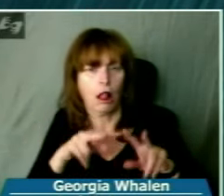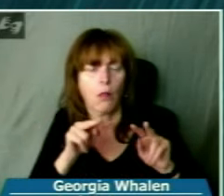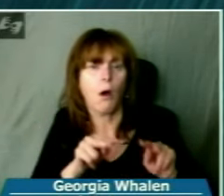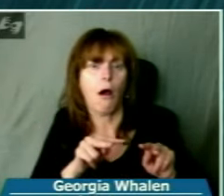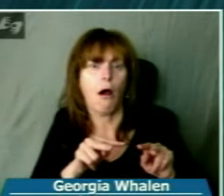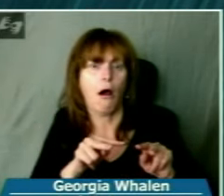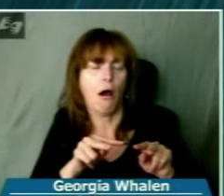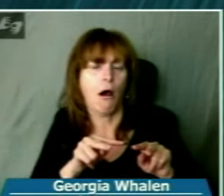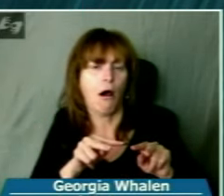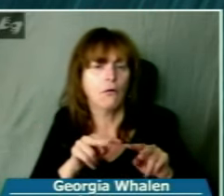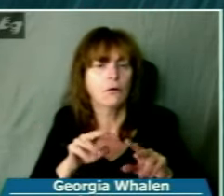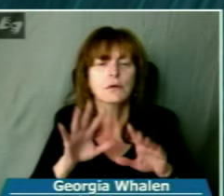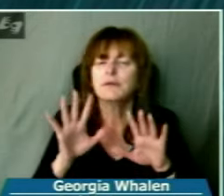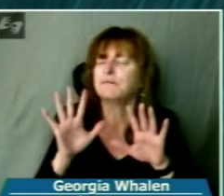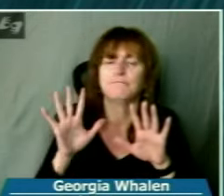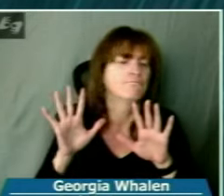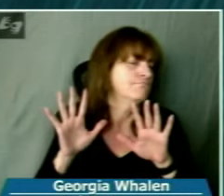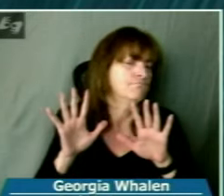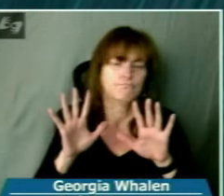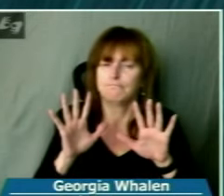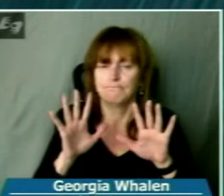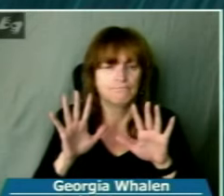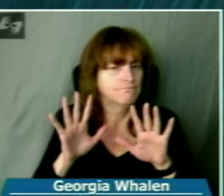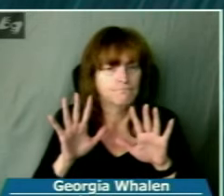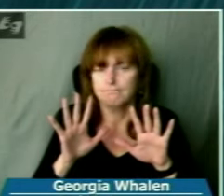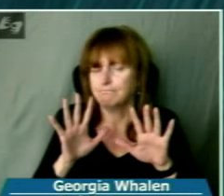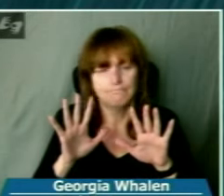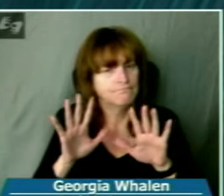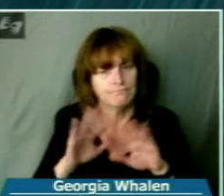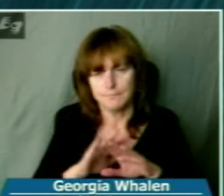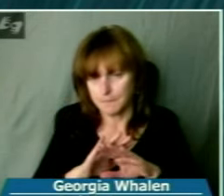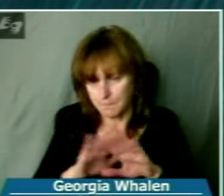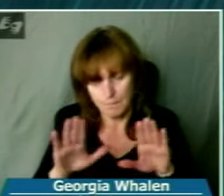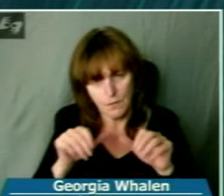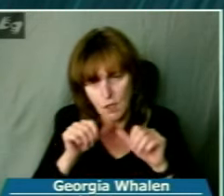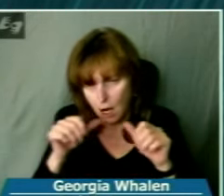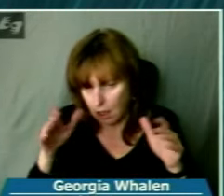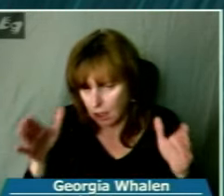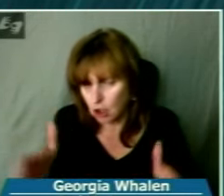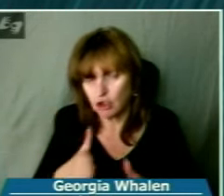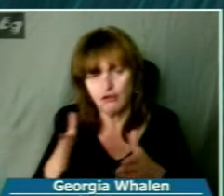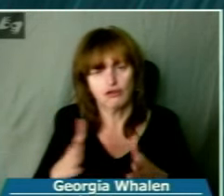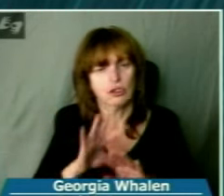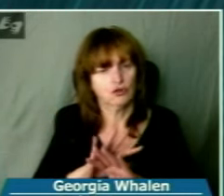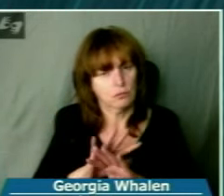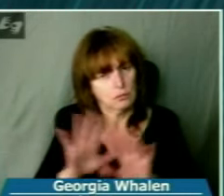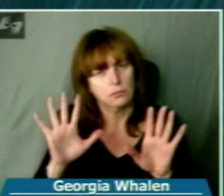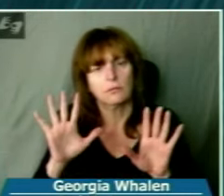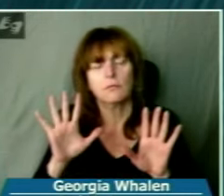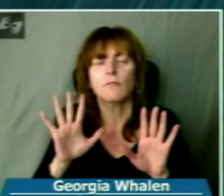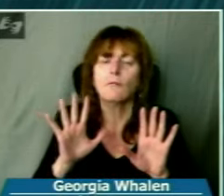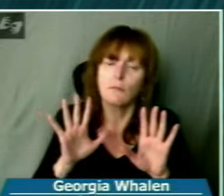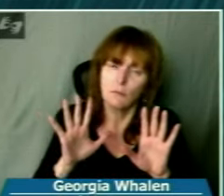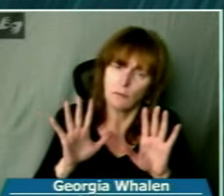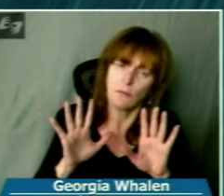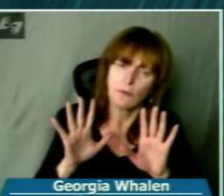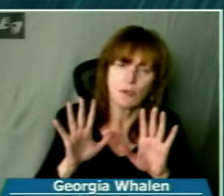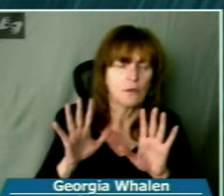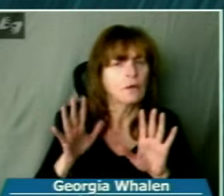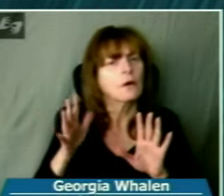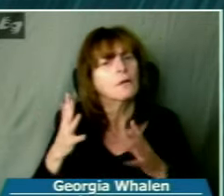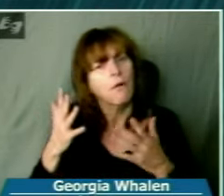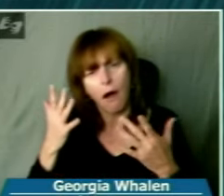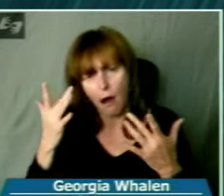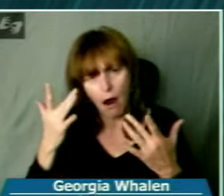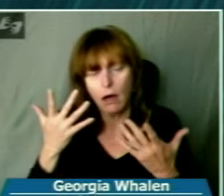course, the kind of gatherings that we're trying to avoid and have been trying to avoid for quite some time now. So why would we continue to promote that? So the decision was made